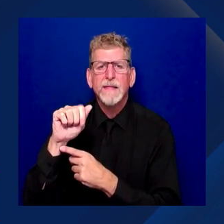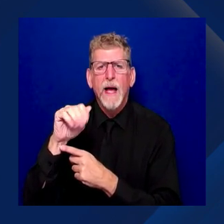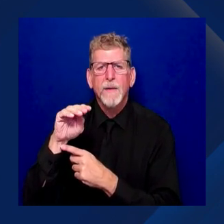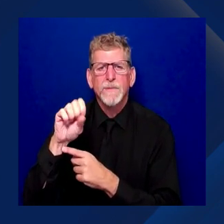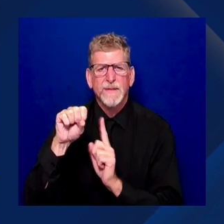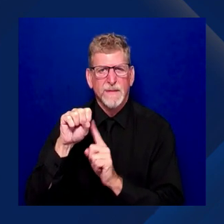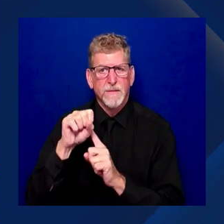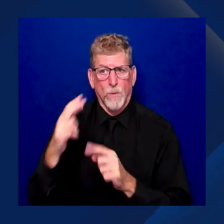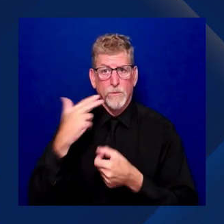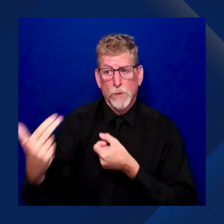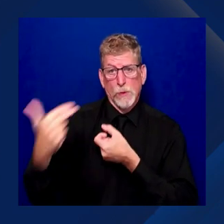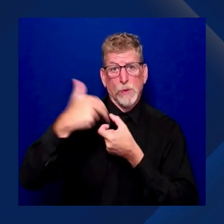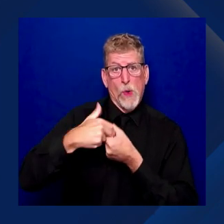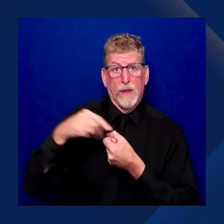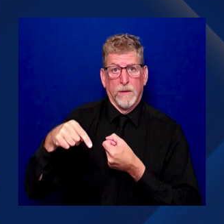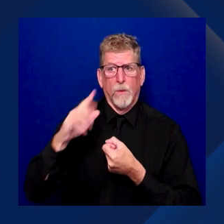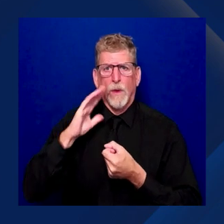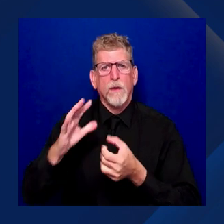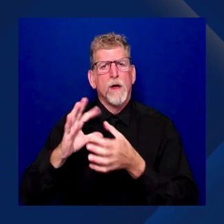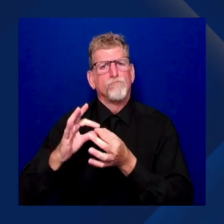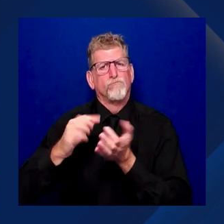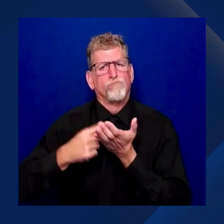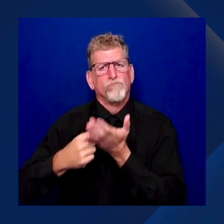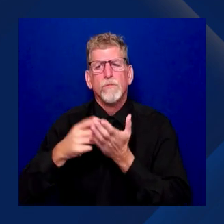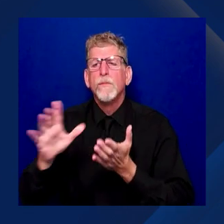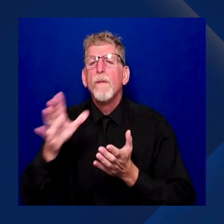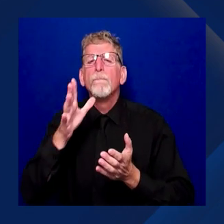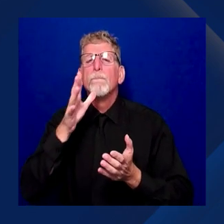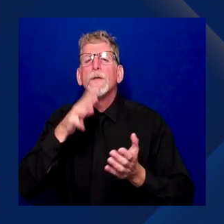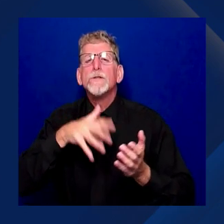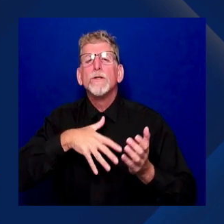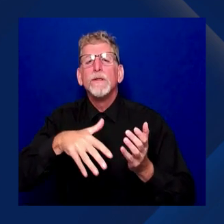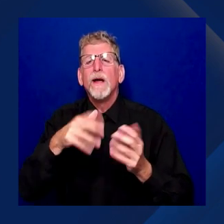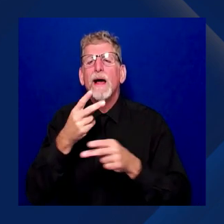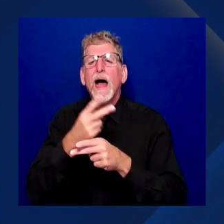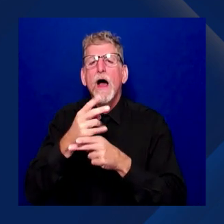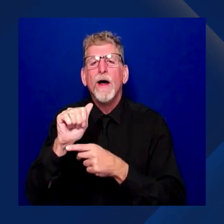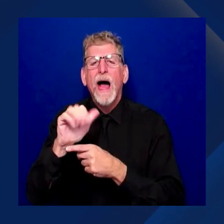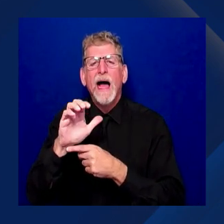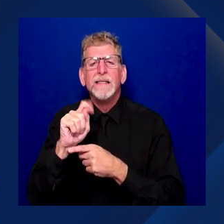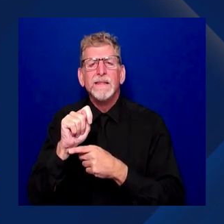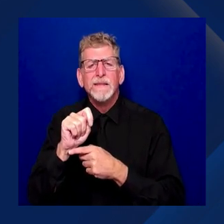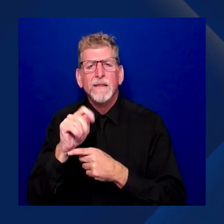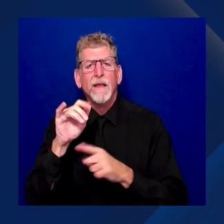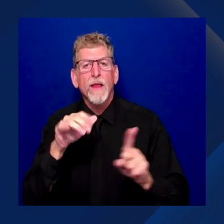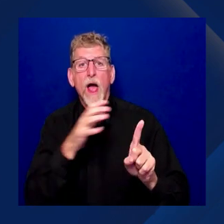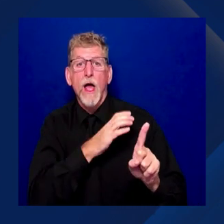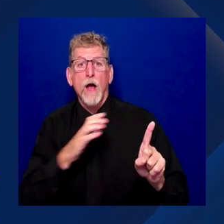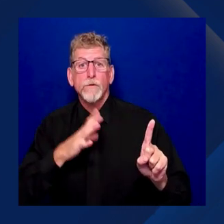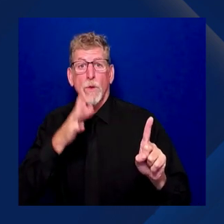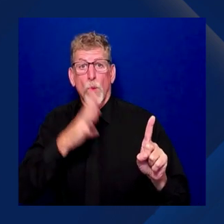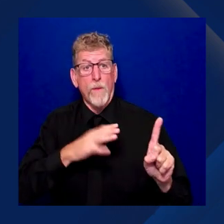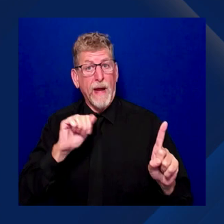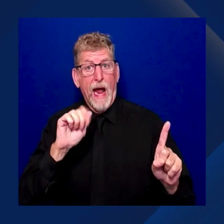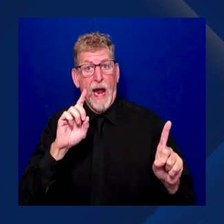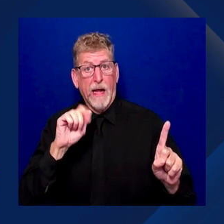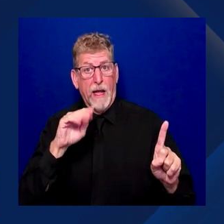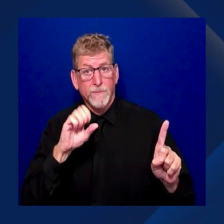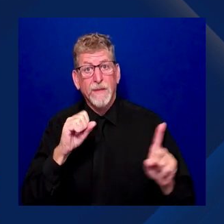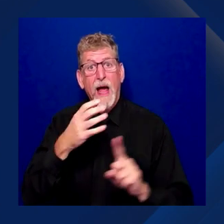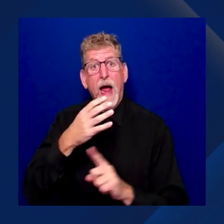Together with Congresswoman Adams and Congresswoman Lauren Underwood, I also introduced the Black Maternal Health Momnibus